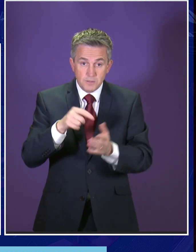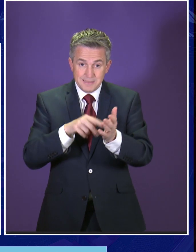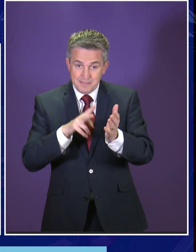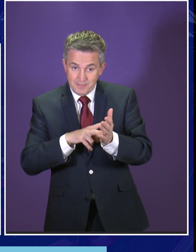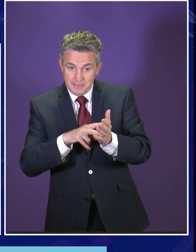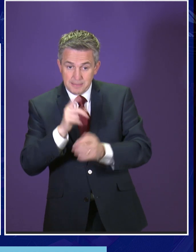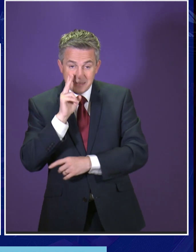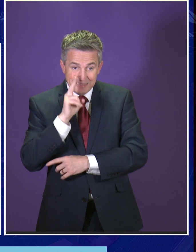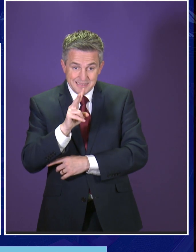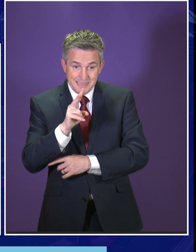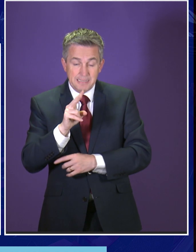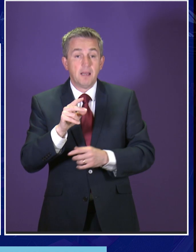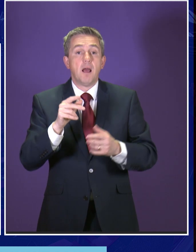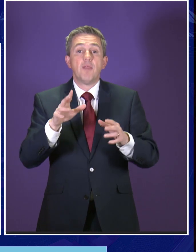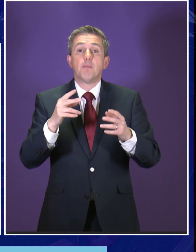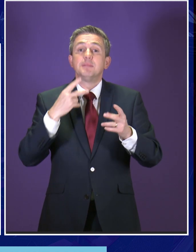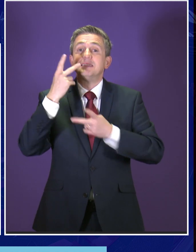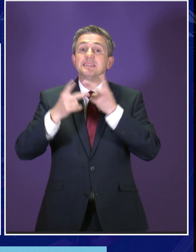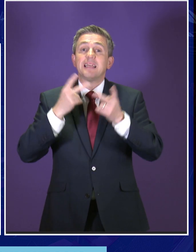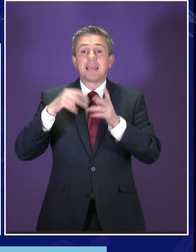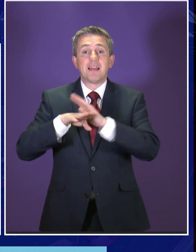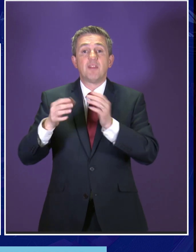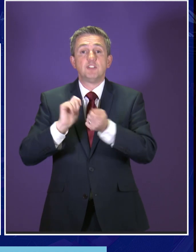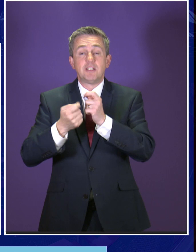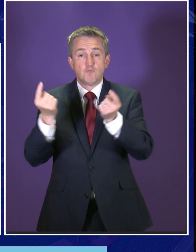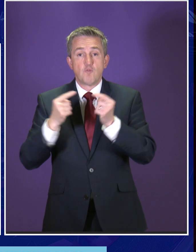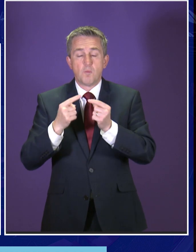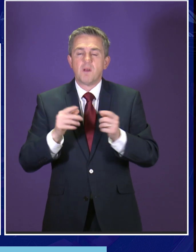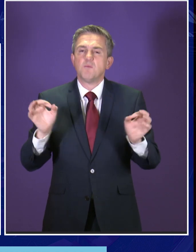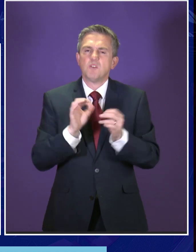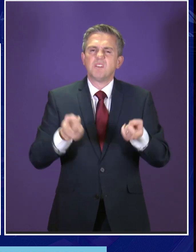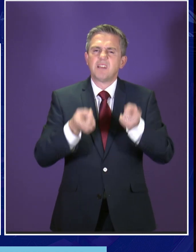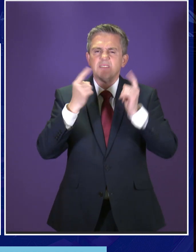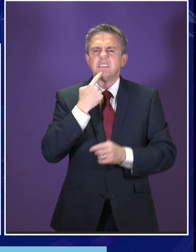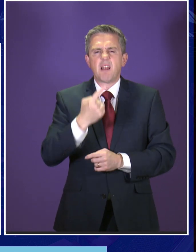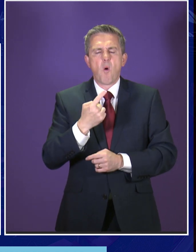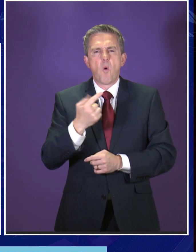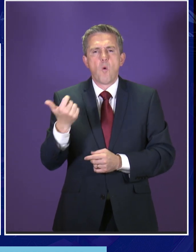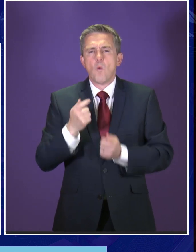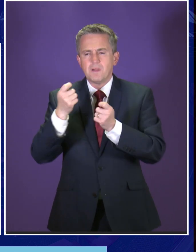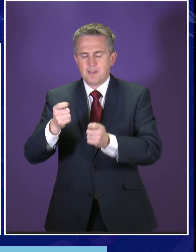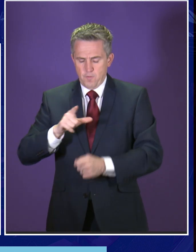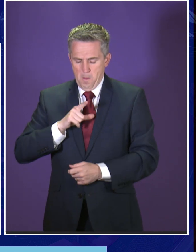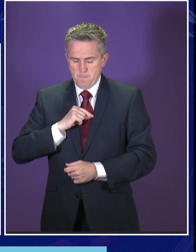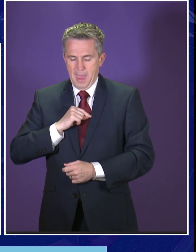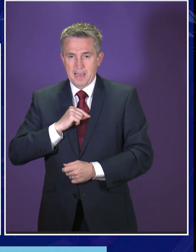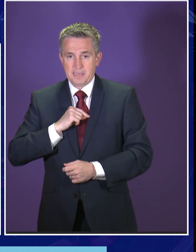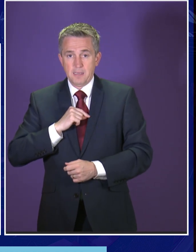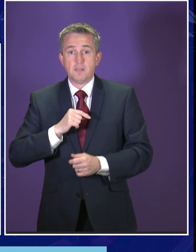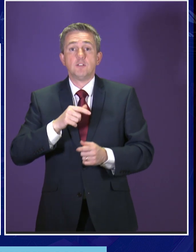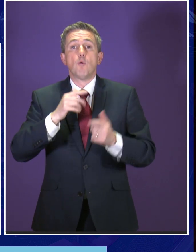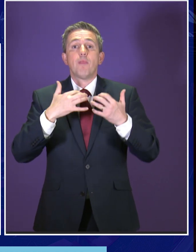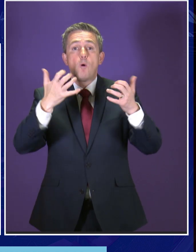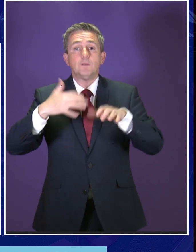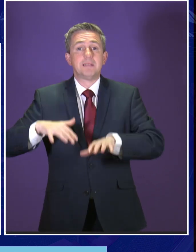there that they would sing their final song. When the musical director heard this, he suggested he could mic them so that the song could be heard in the auditorium as the